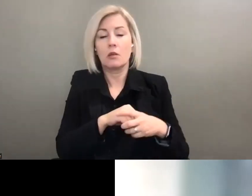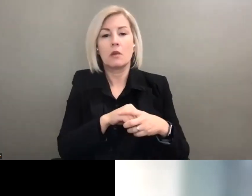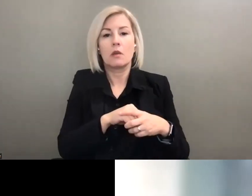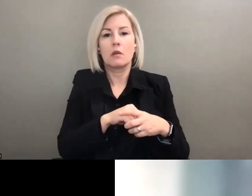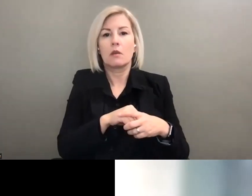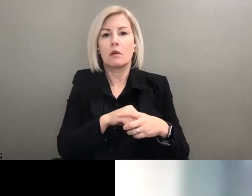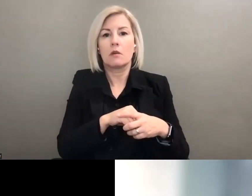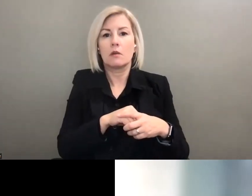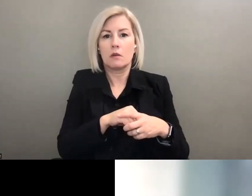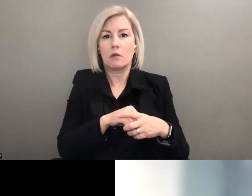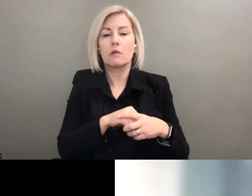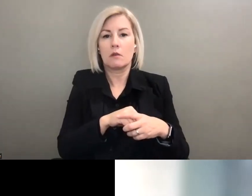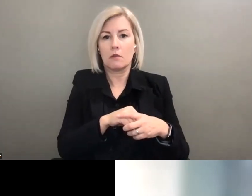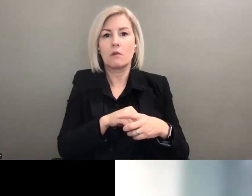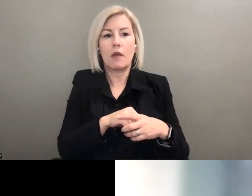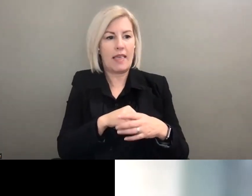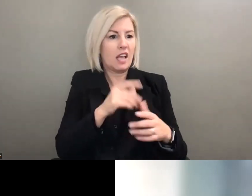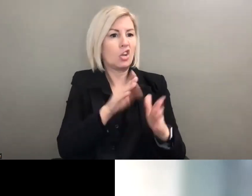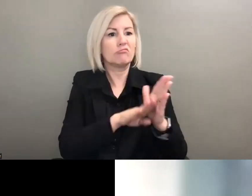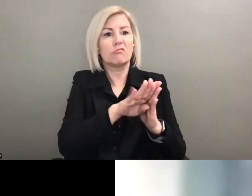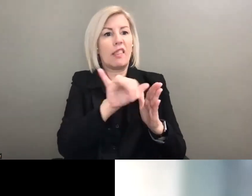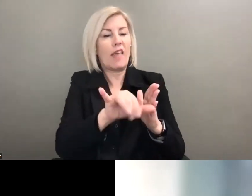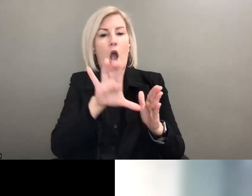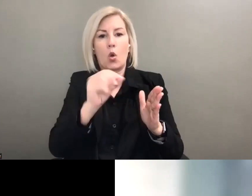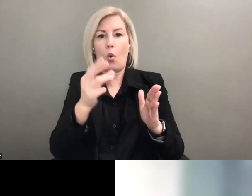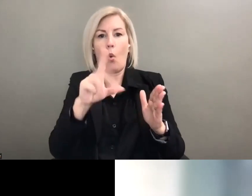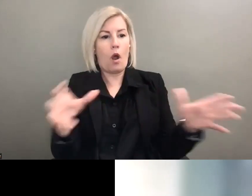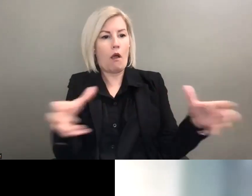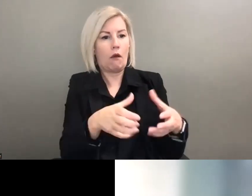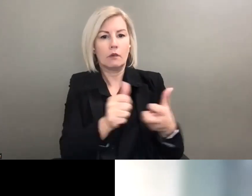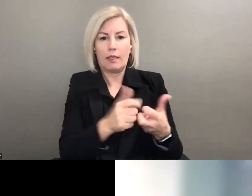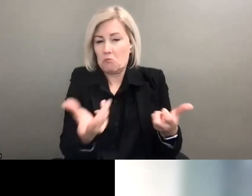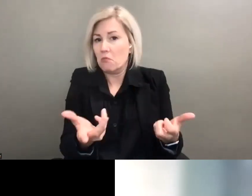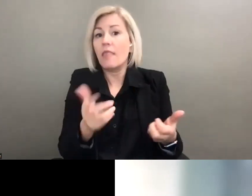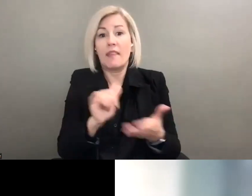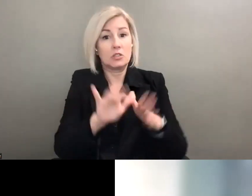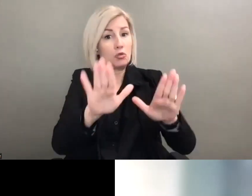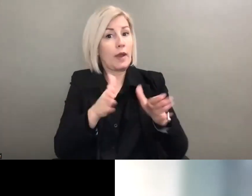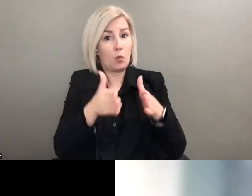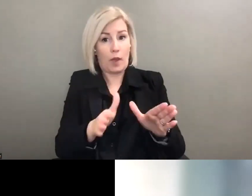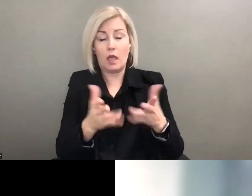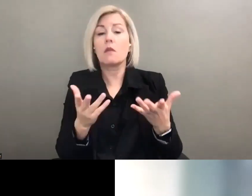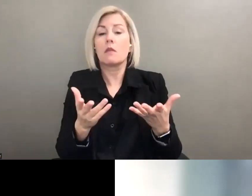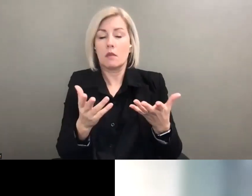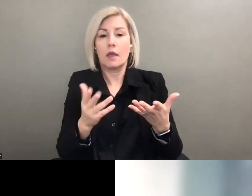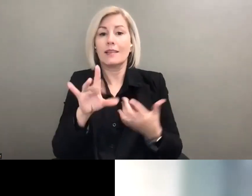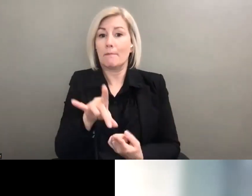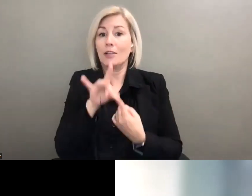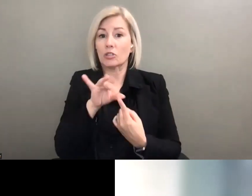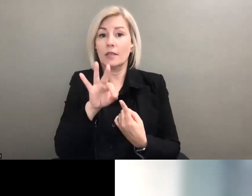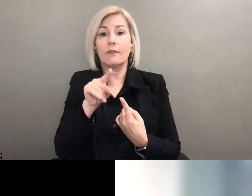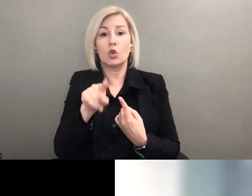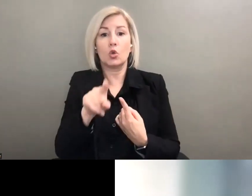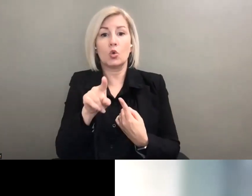build a presenting cohort together. So that is absolutely a great way to do it, especially if you